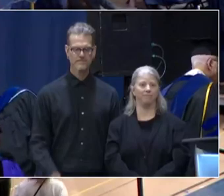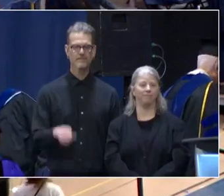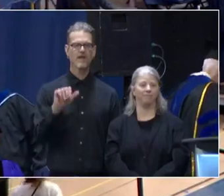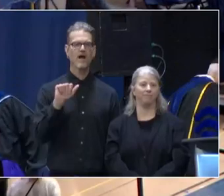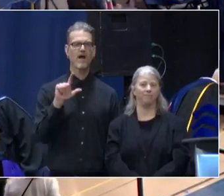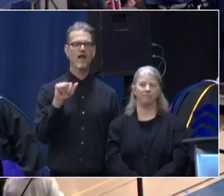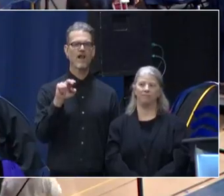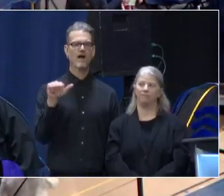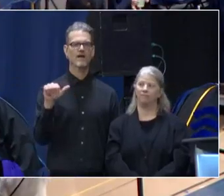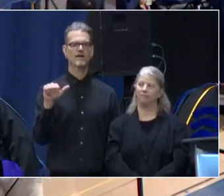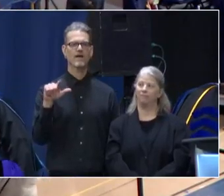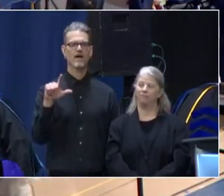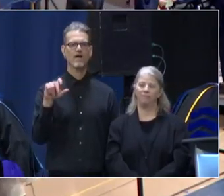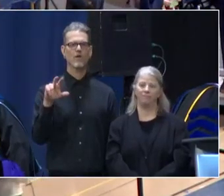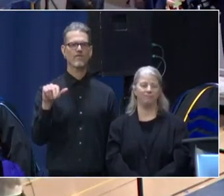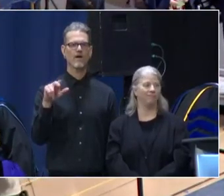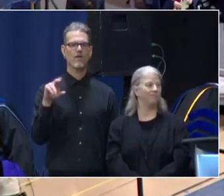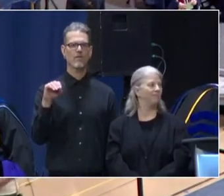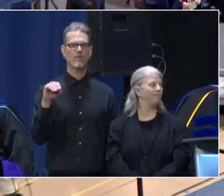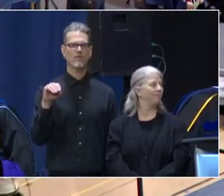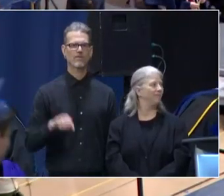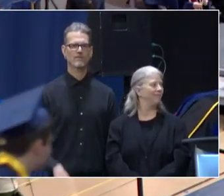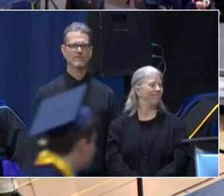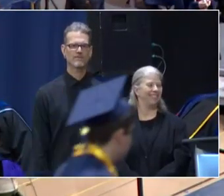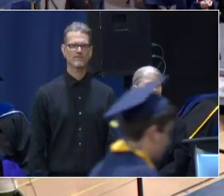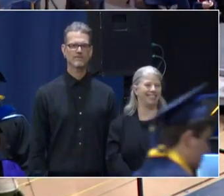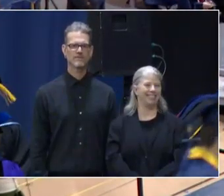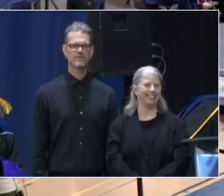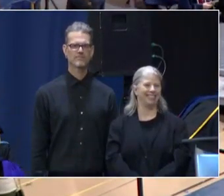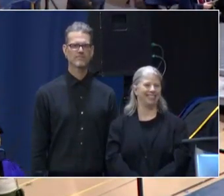Alana Lovato.